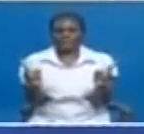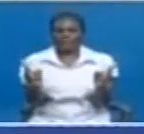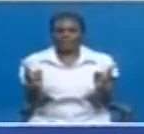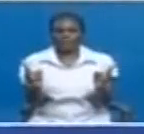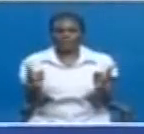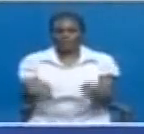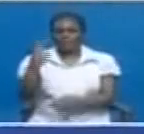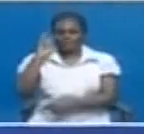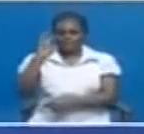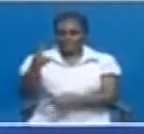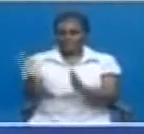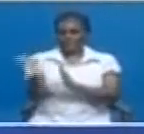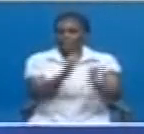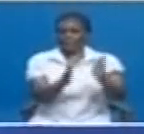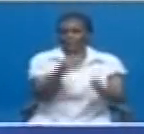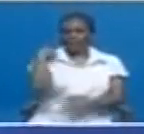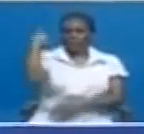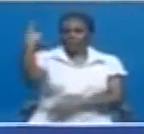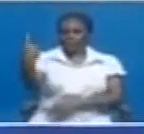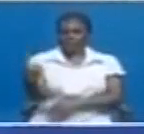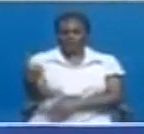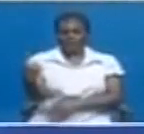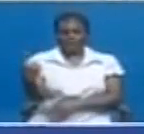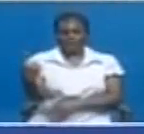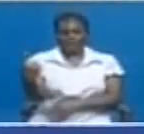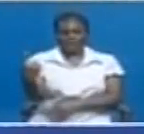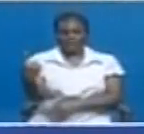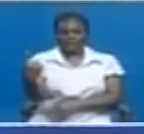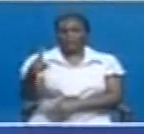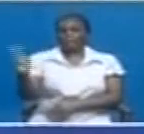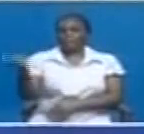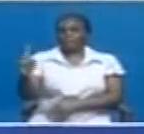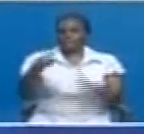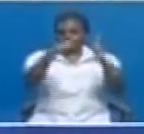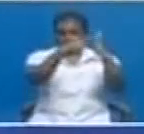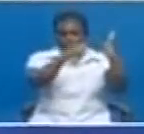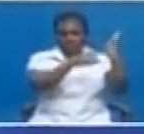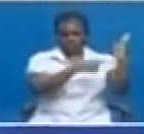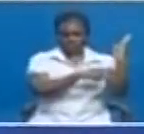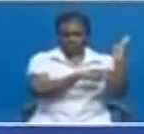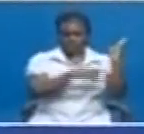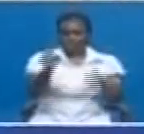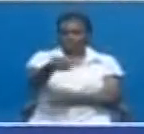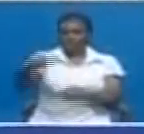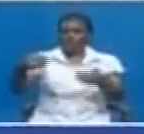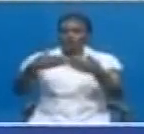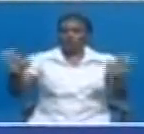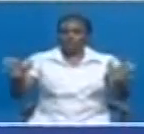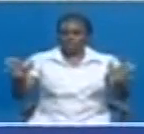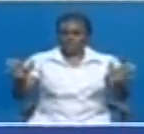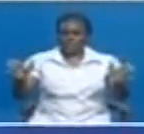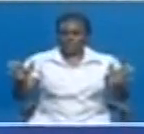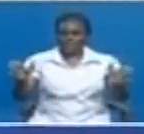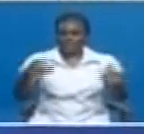you see, if you look at the structures, you see, number one, the rules, the ministry rules are that, number one, the doors should open